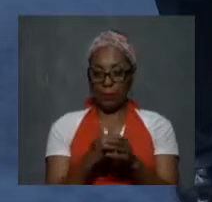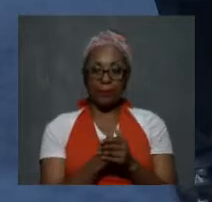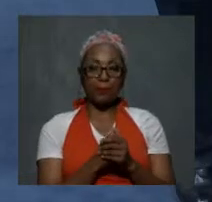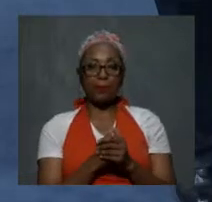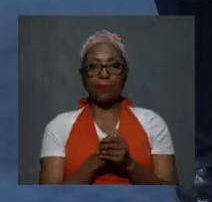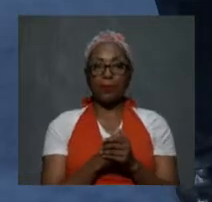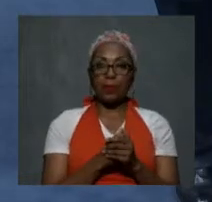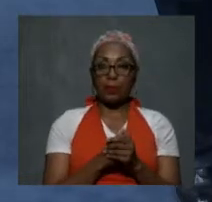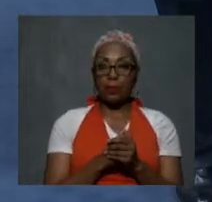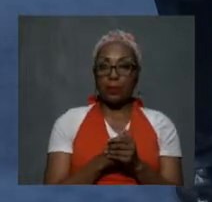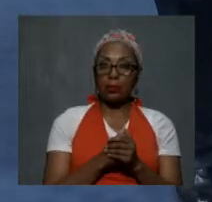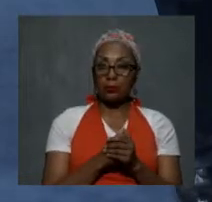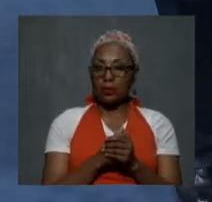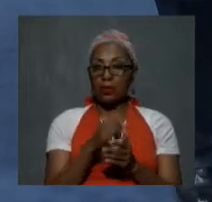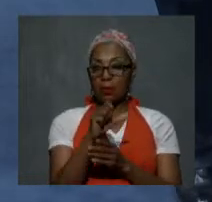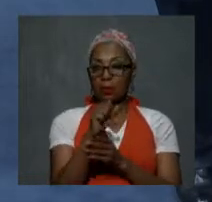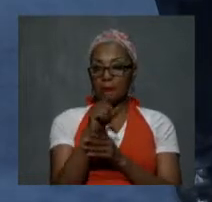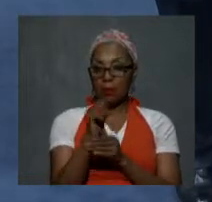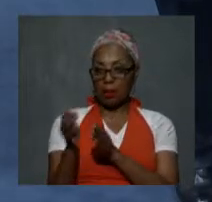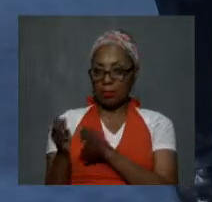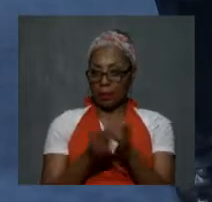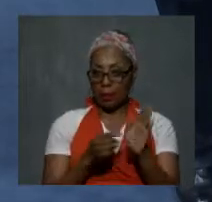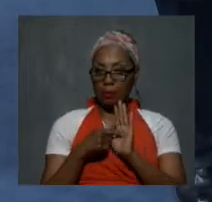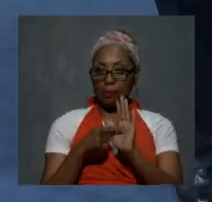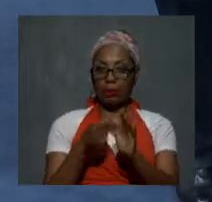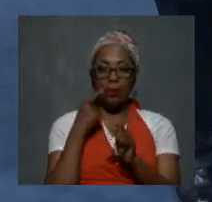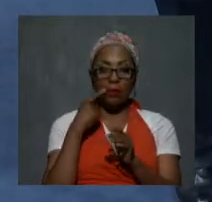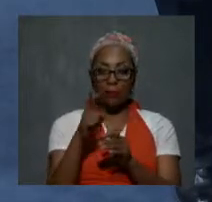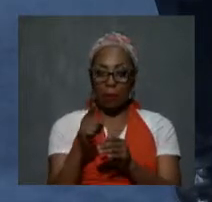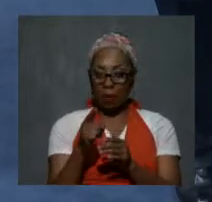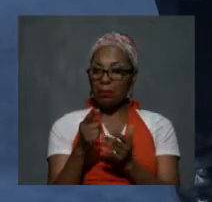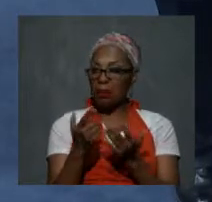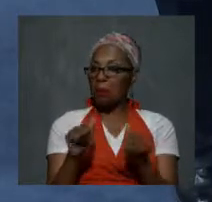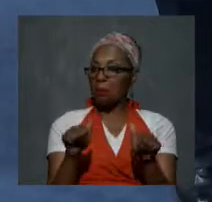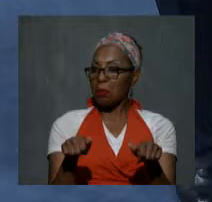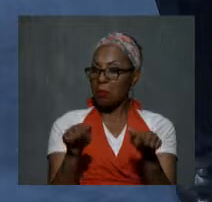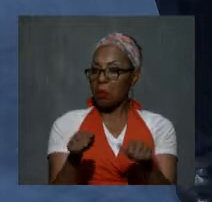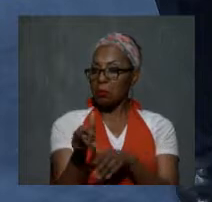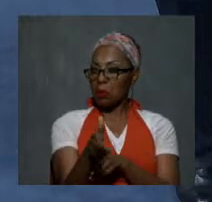a site plan is shown for a proposed hotel.